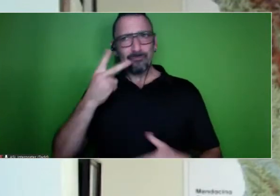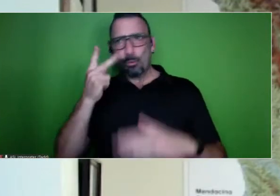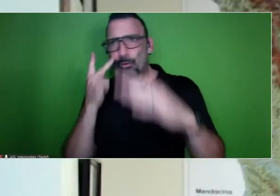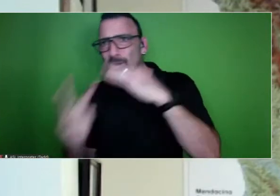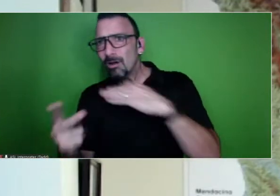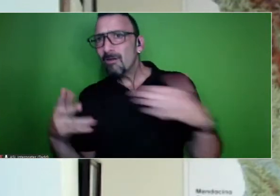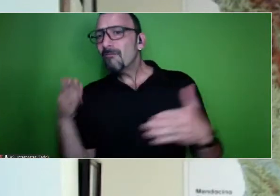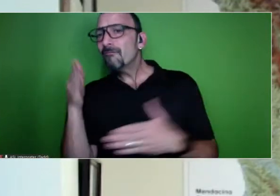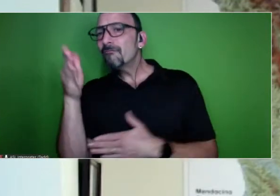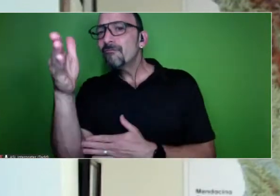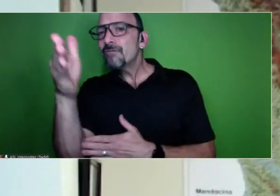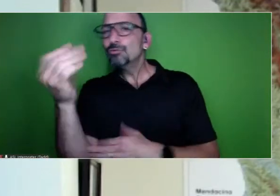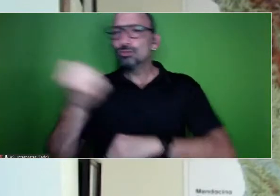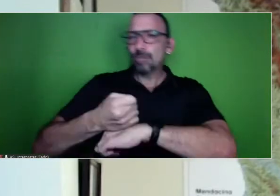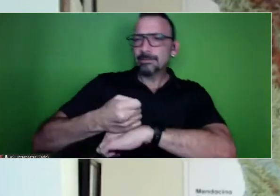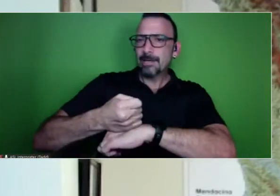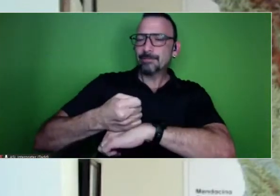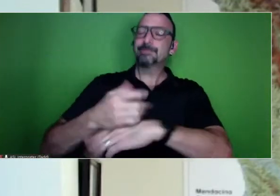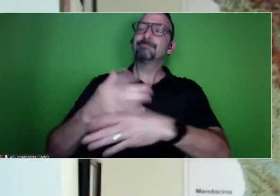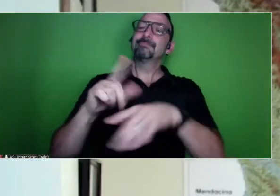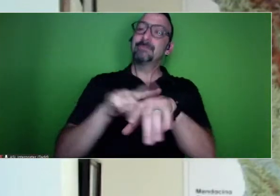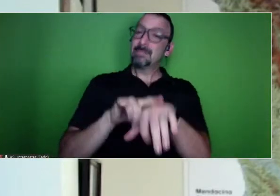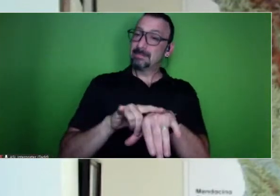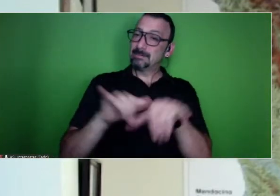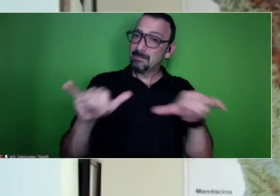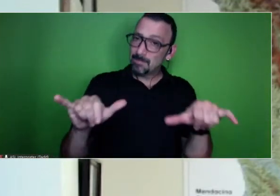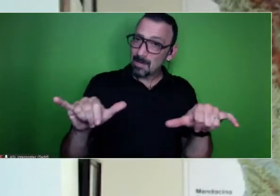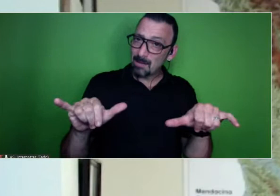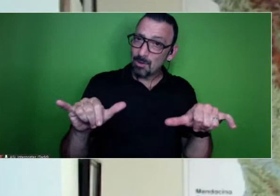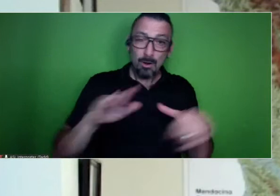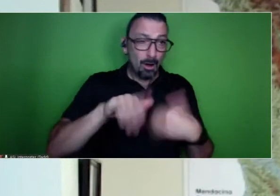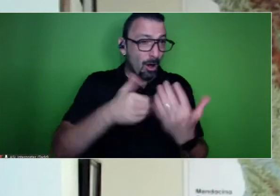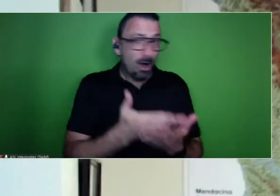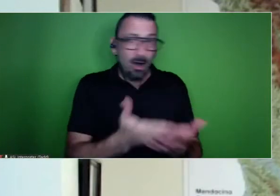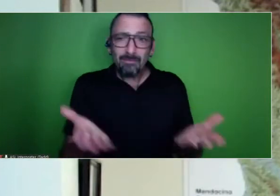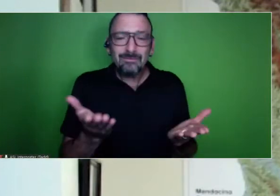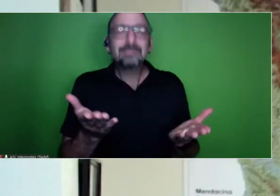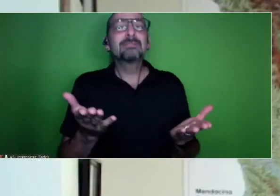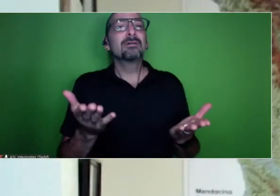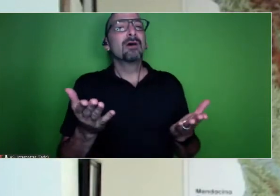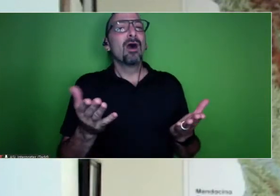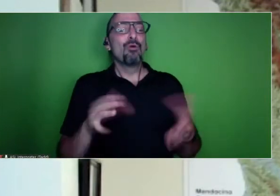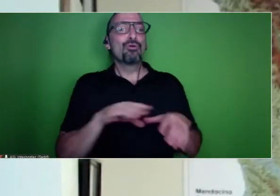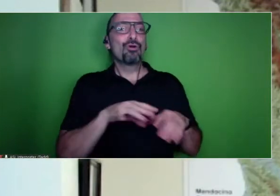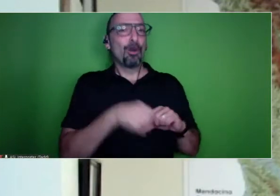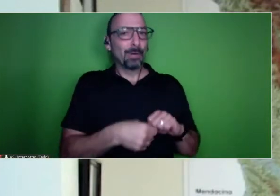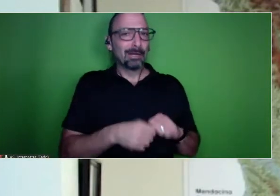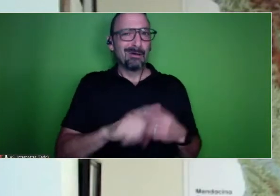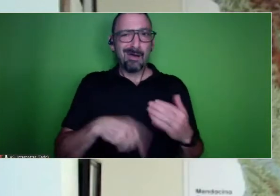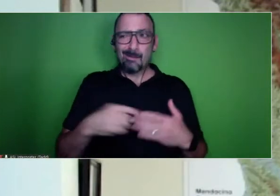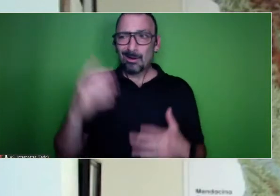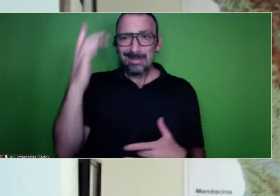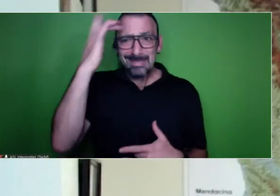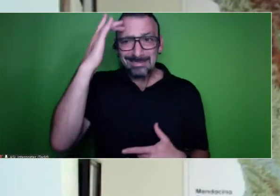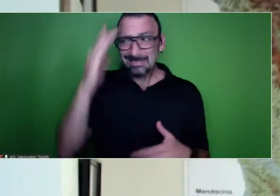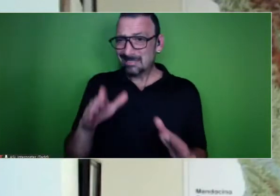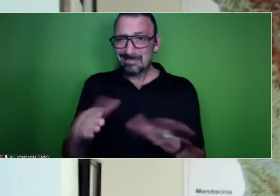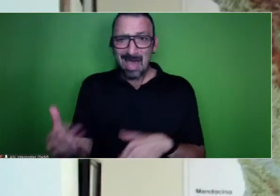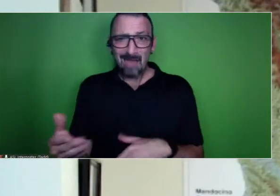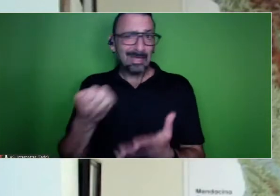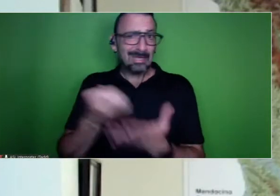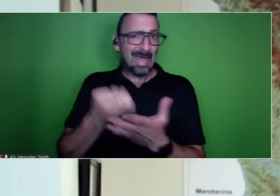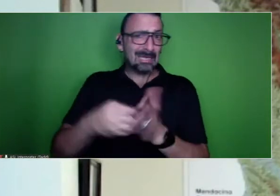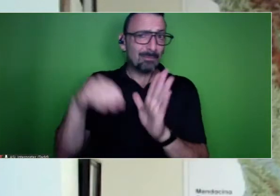order. At the same time, we were all heartbroken about the illness and the death, as well as the economic